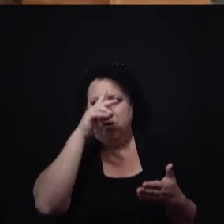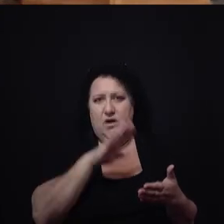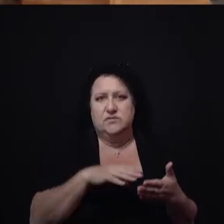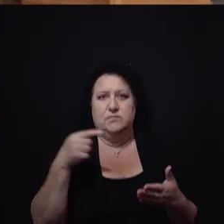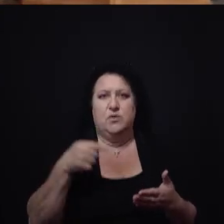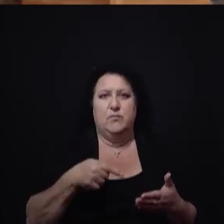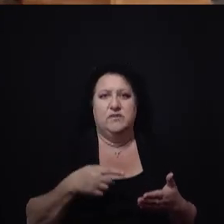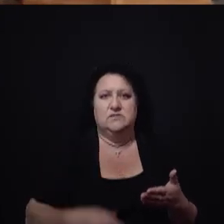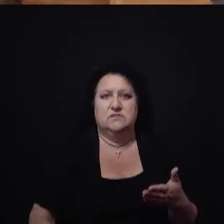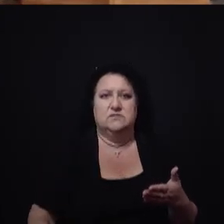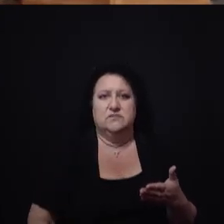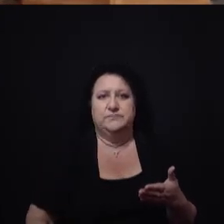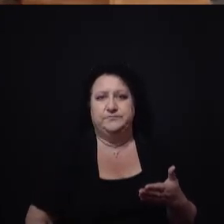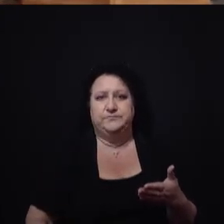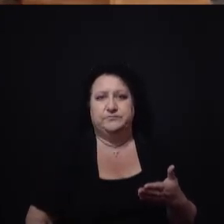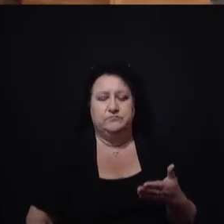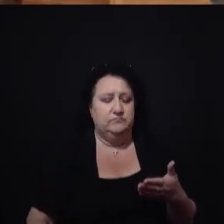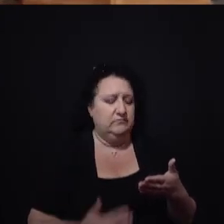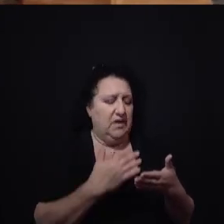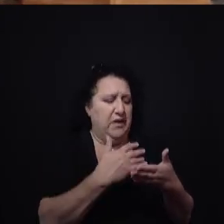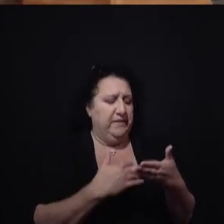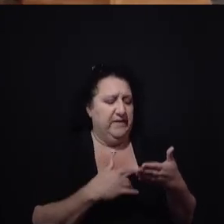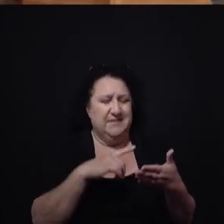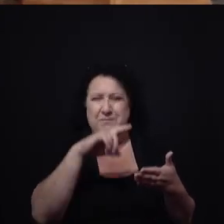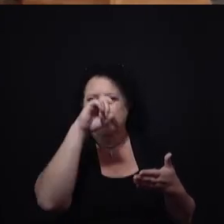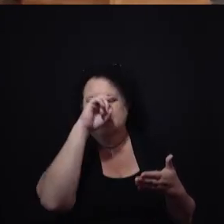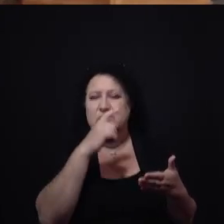of the mystery, that through Christ,